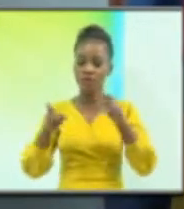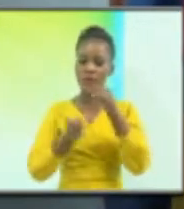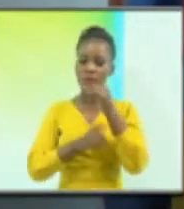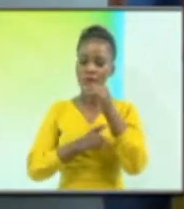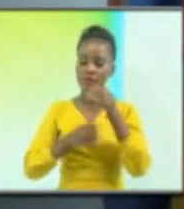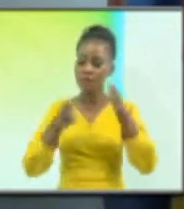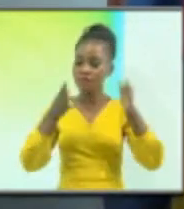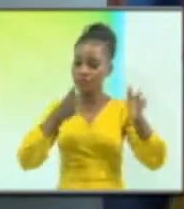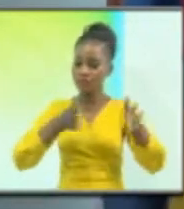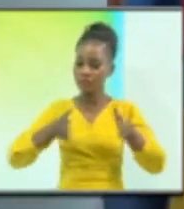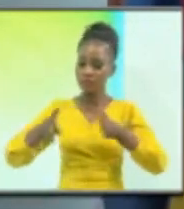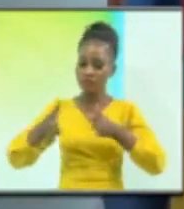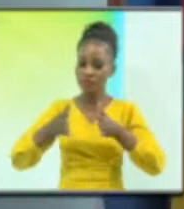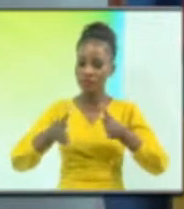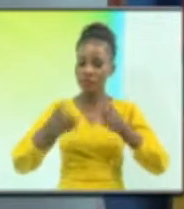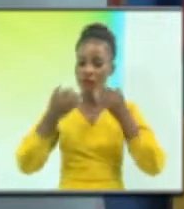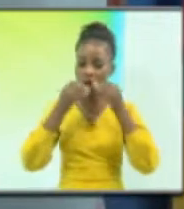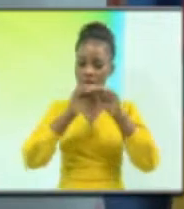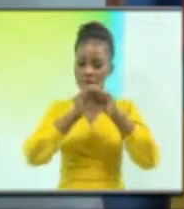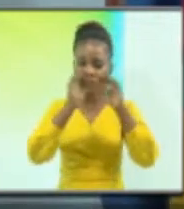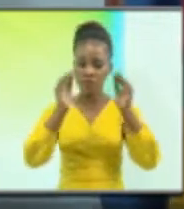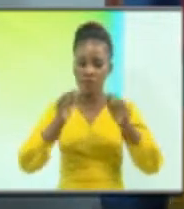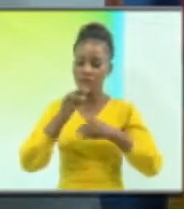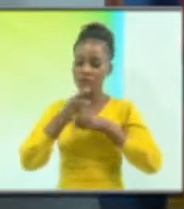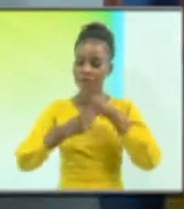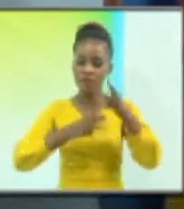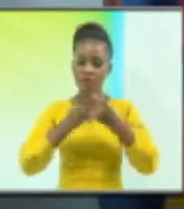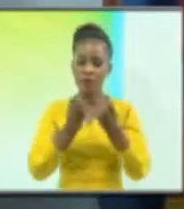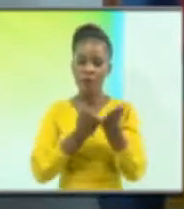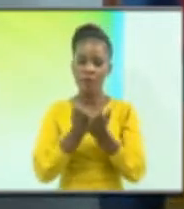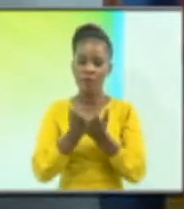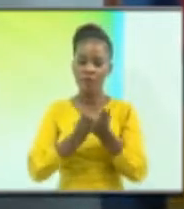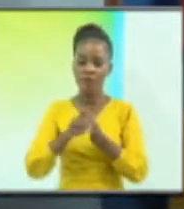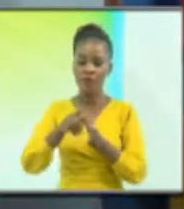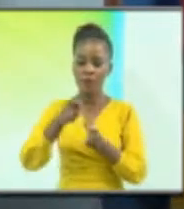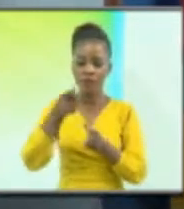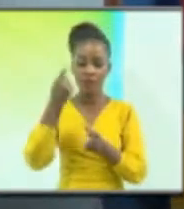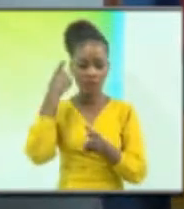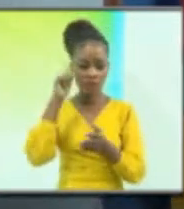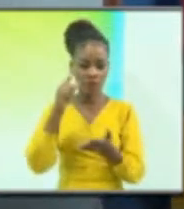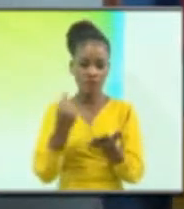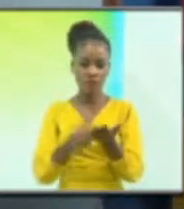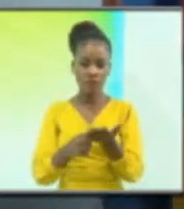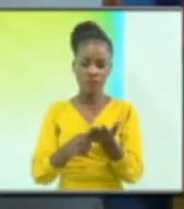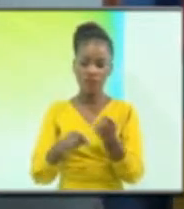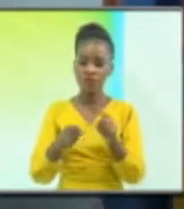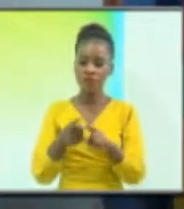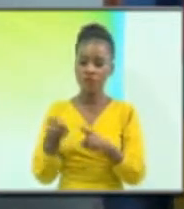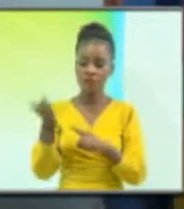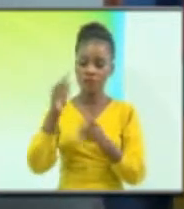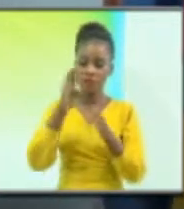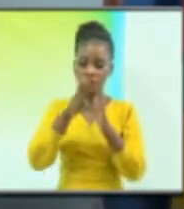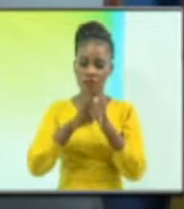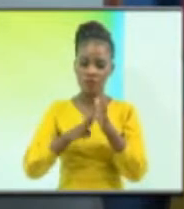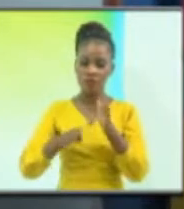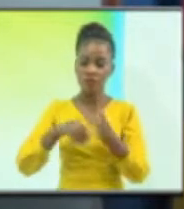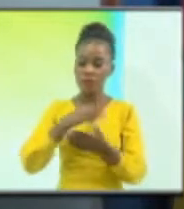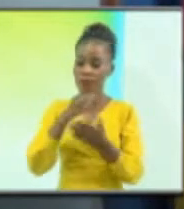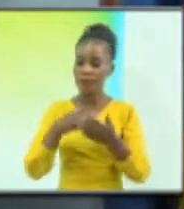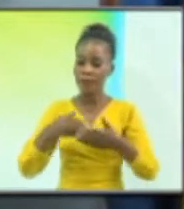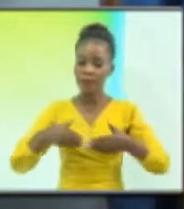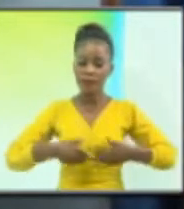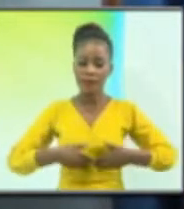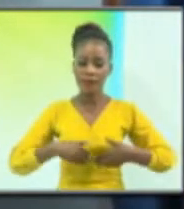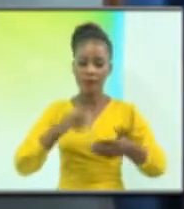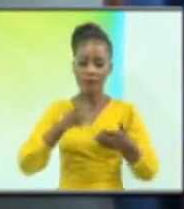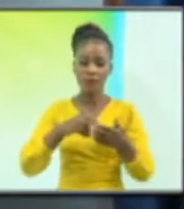guidelines. We have designed a national service scheme for Uganda. We have inducted all the youth council